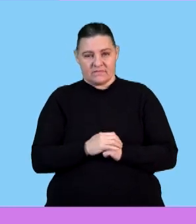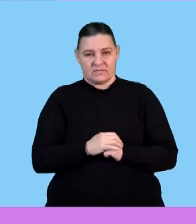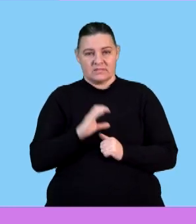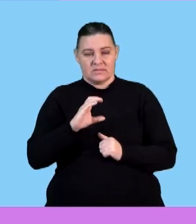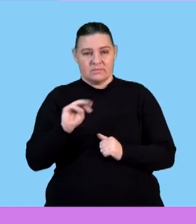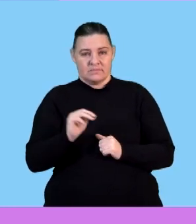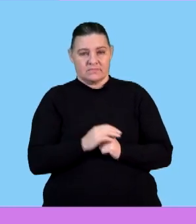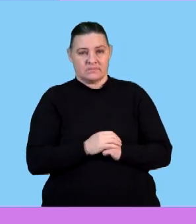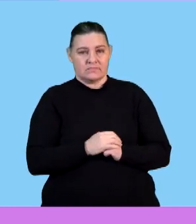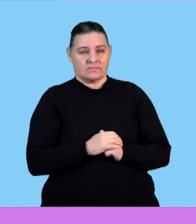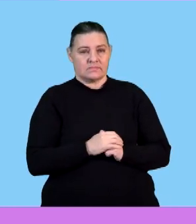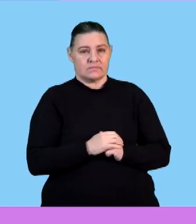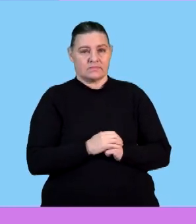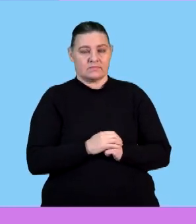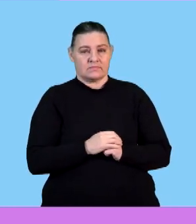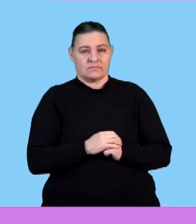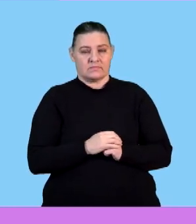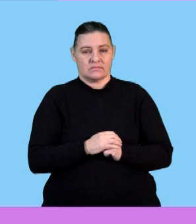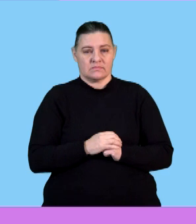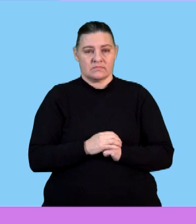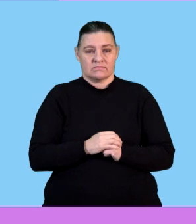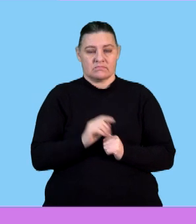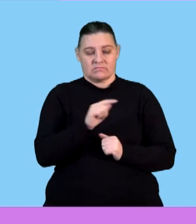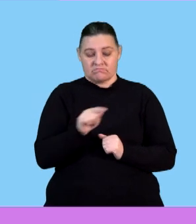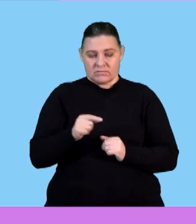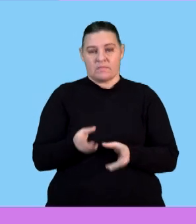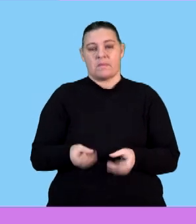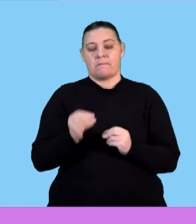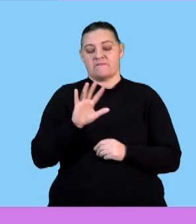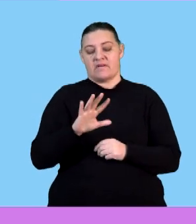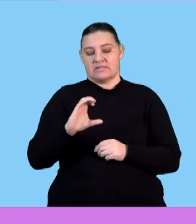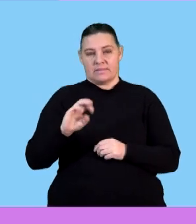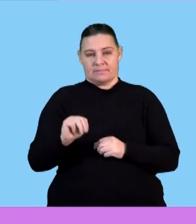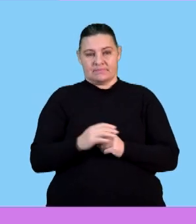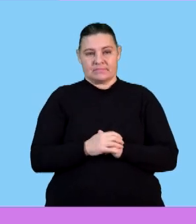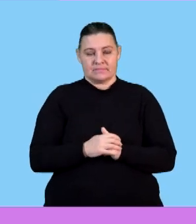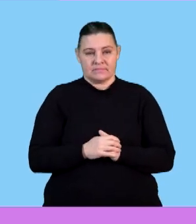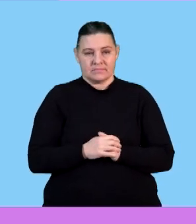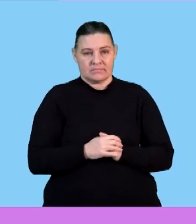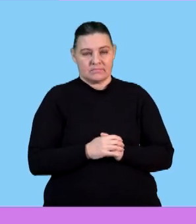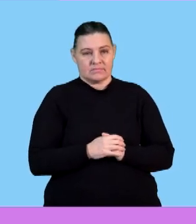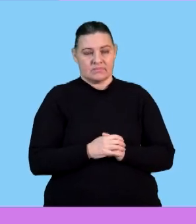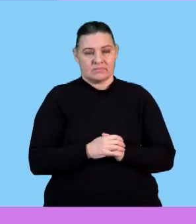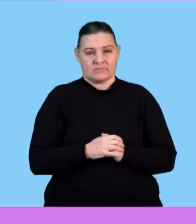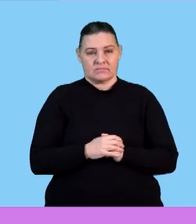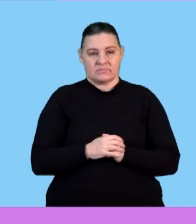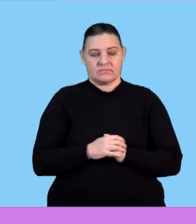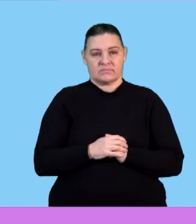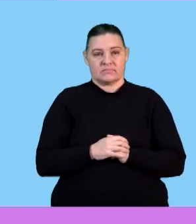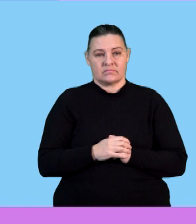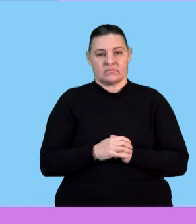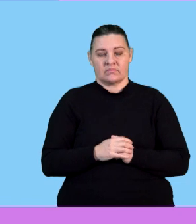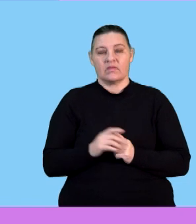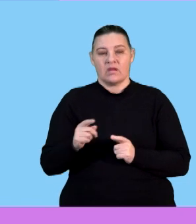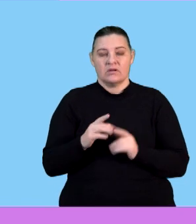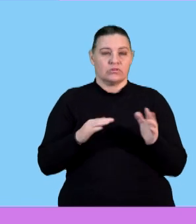5 centimeters. And if I measured from there to there, I get another 5 centimeters. So the sand, the